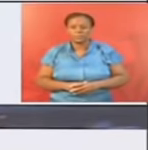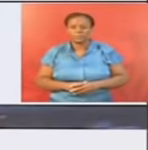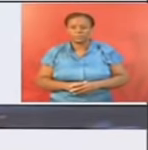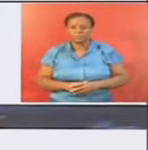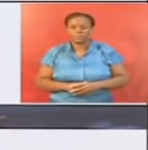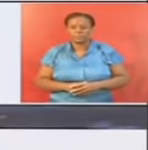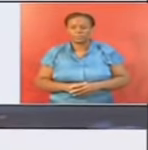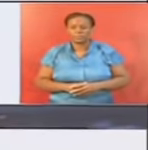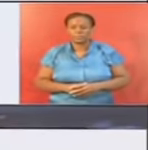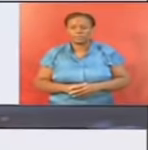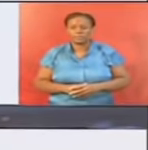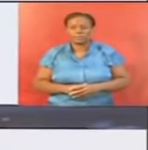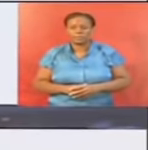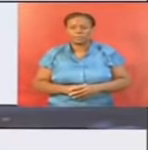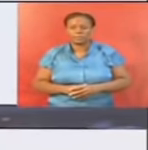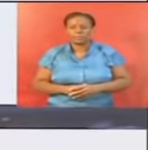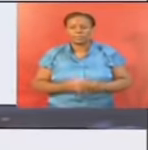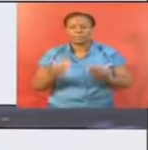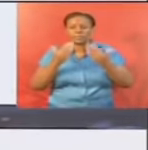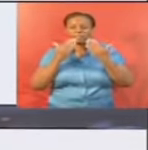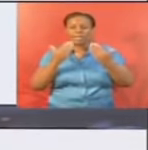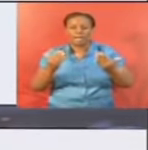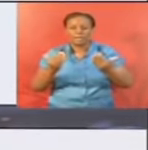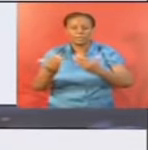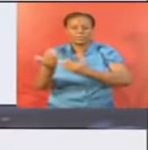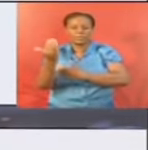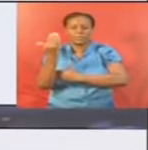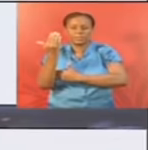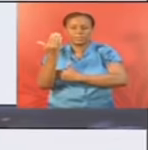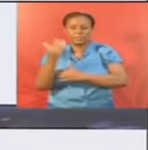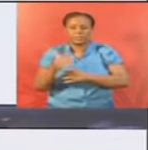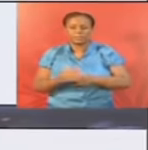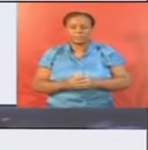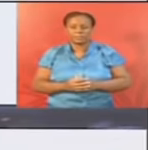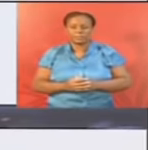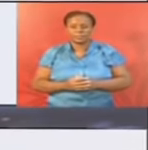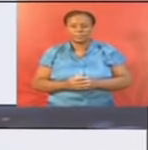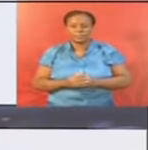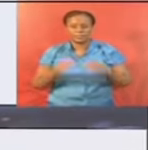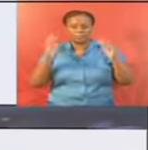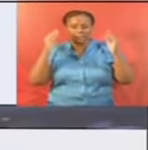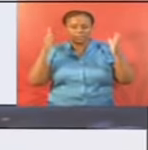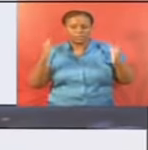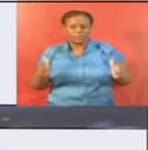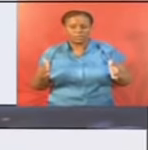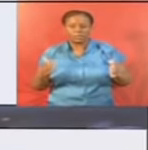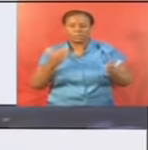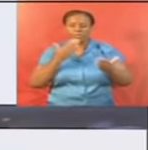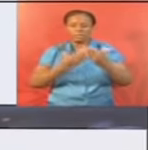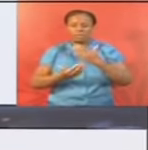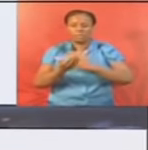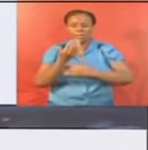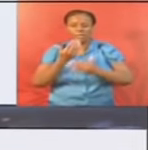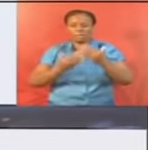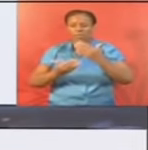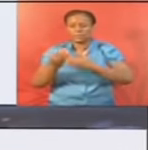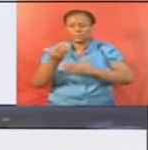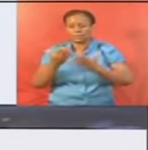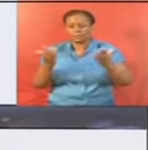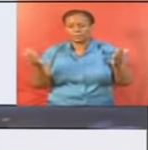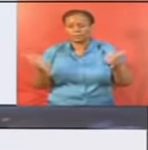Thank you, Ms. Alcantara. Good morning, Minister, Dr. Hines, and to you, the viewing and listening audience.